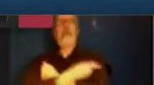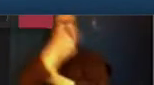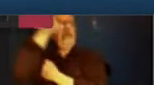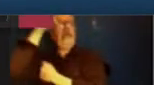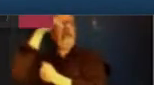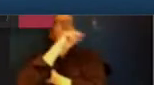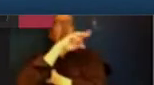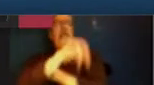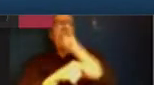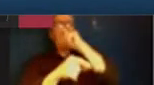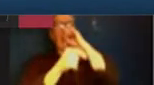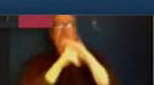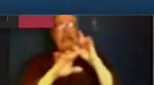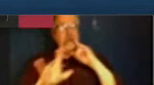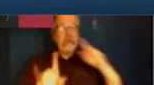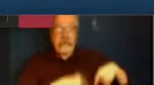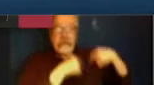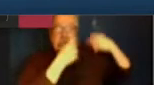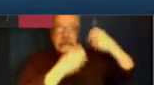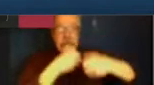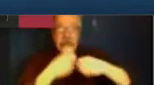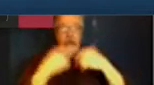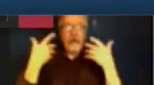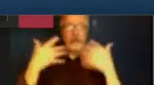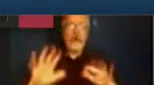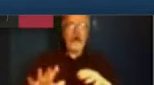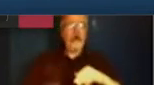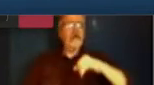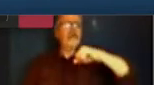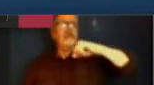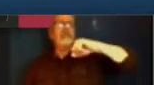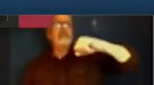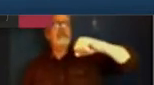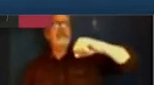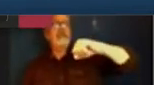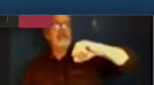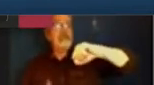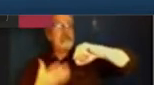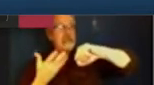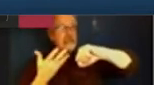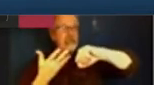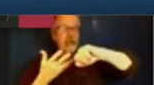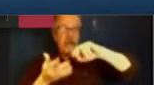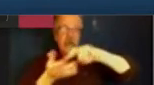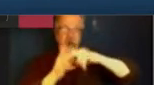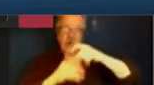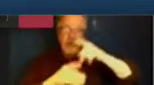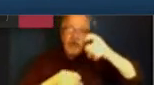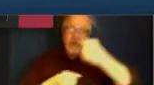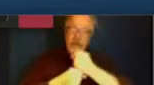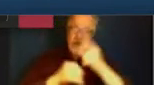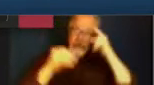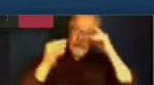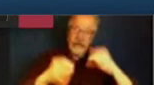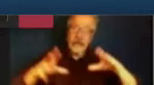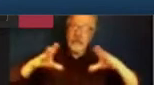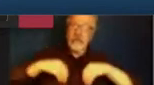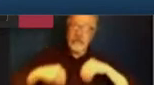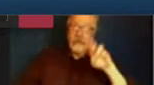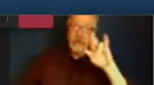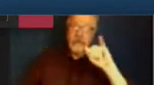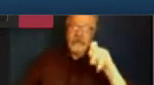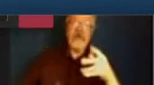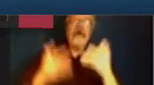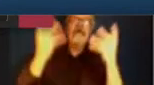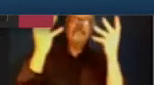you have not availed yourself of that, you've made a decision to accept that risk. And unfortunately, we've lost too many of our citizens who